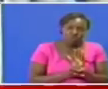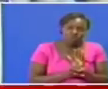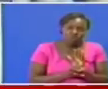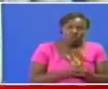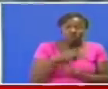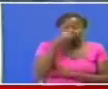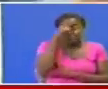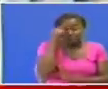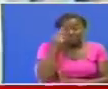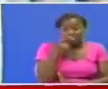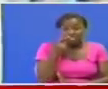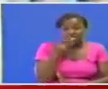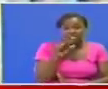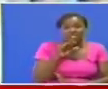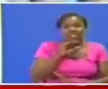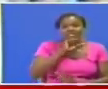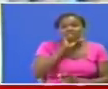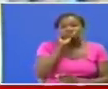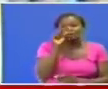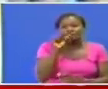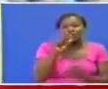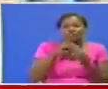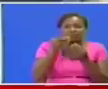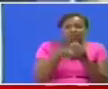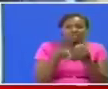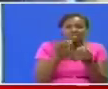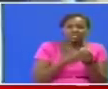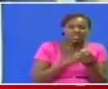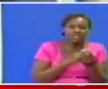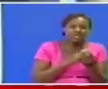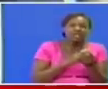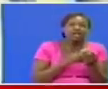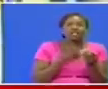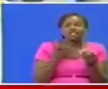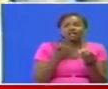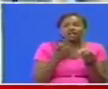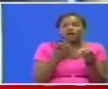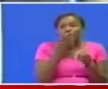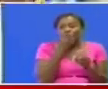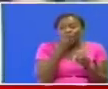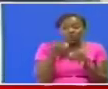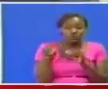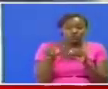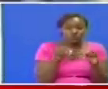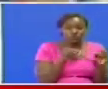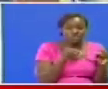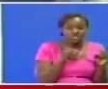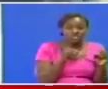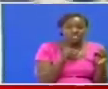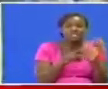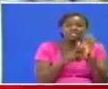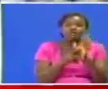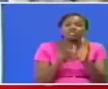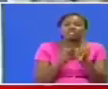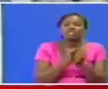Because you say the bananas were banana republic. And the birth of the orange movement, the movement that has represented